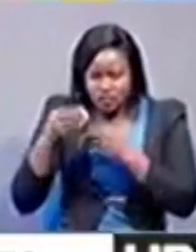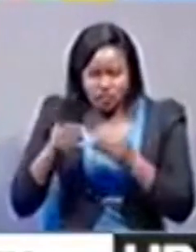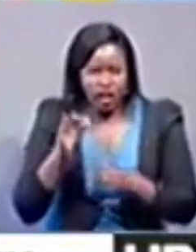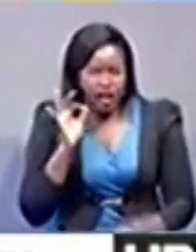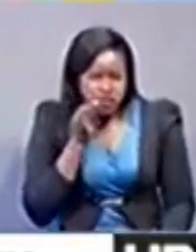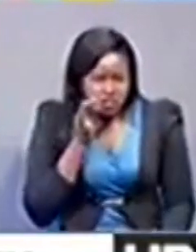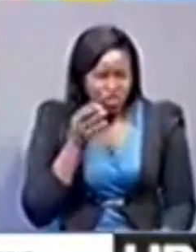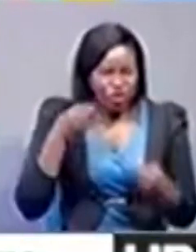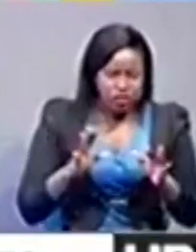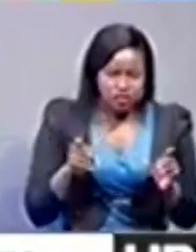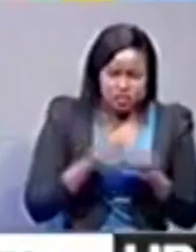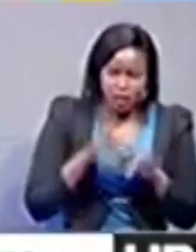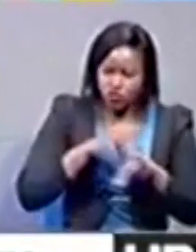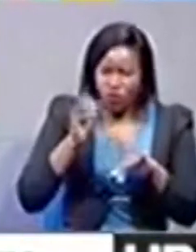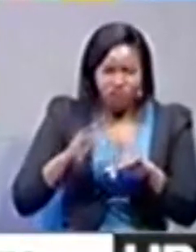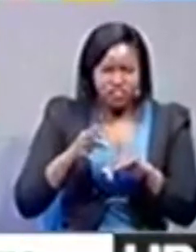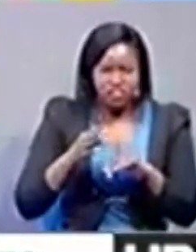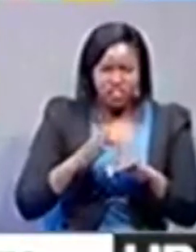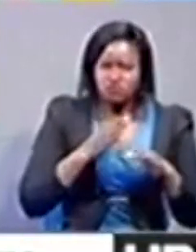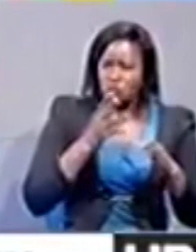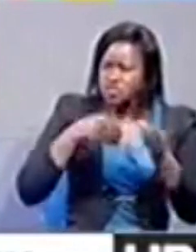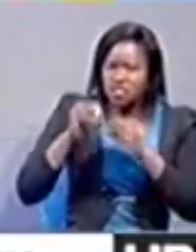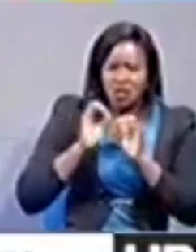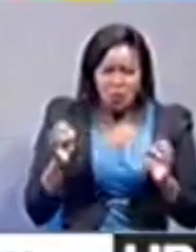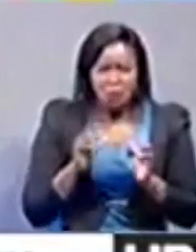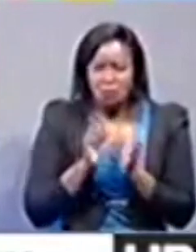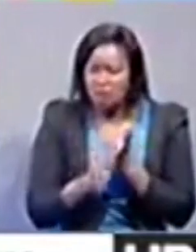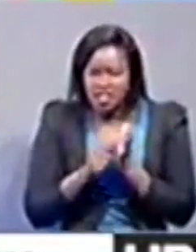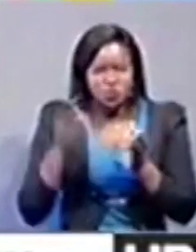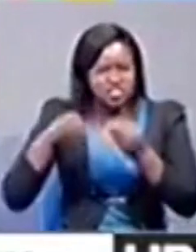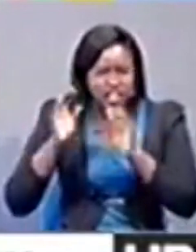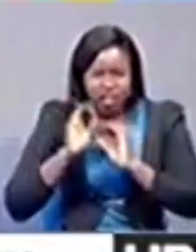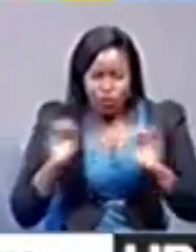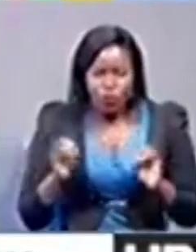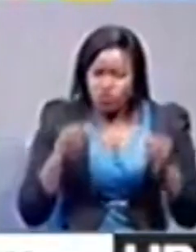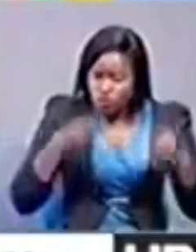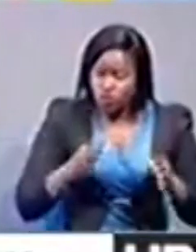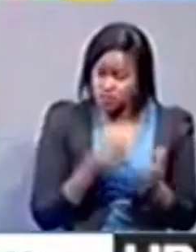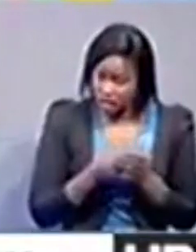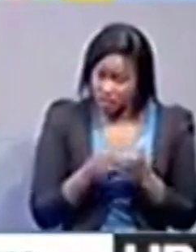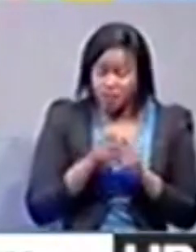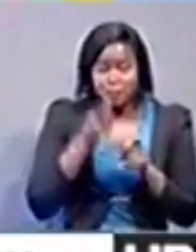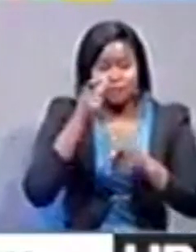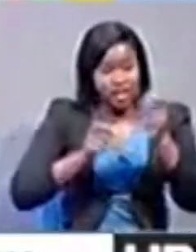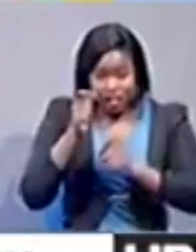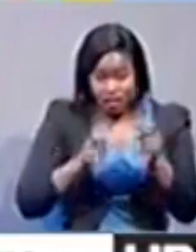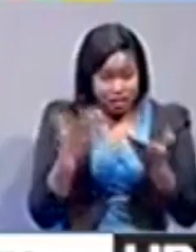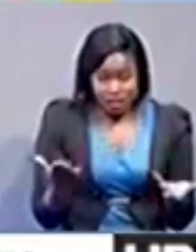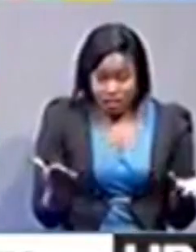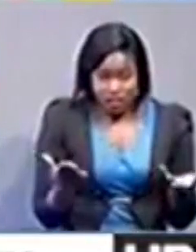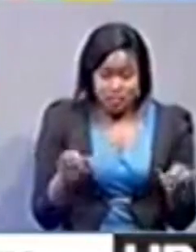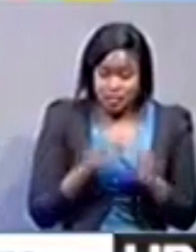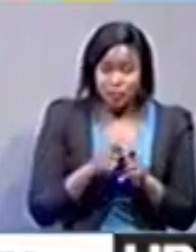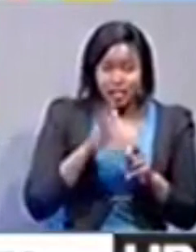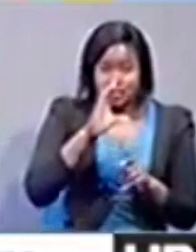and from our tea, and from our maize, and from our milk products, and from our